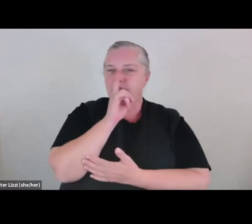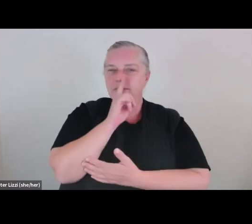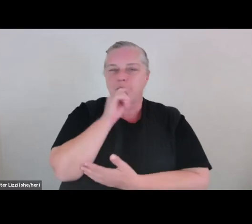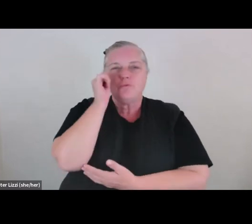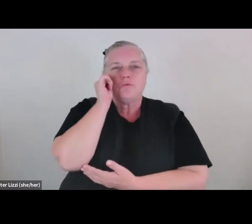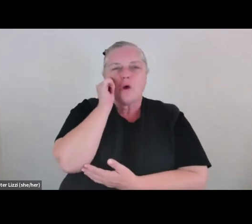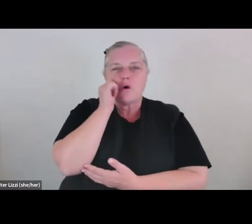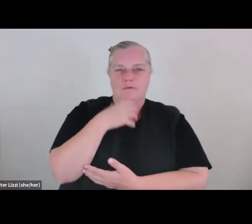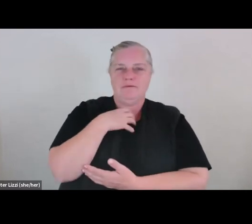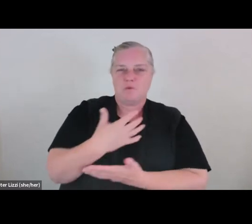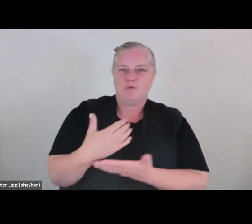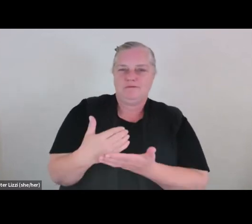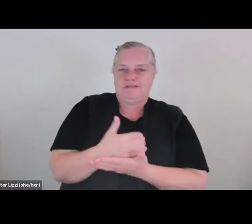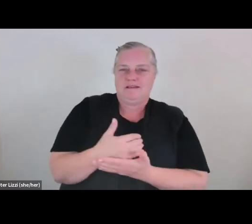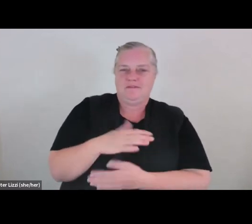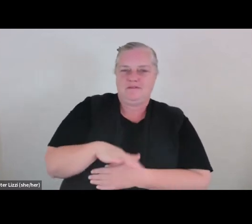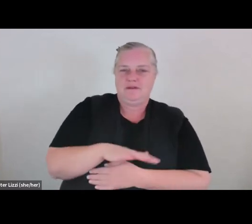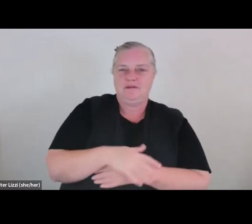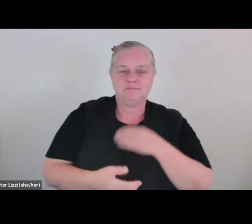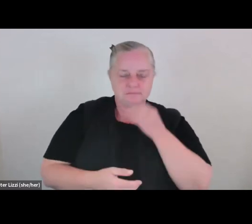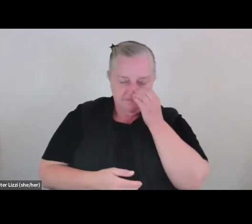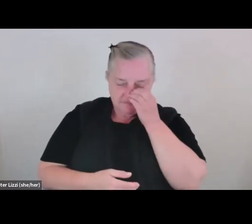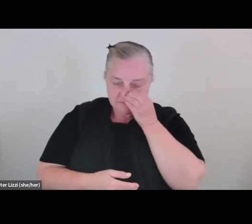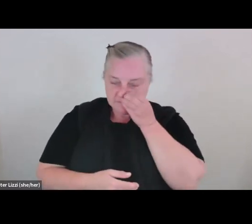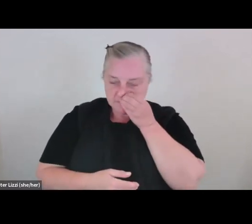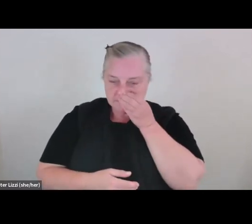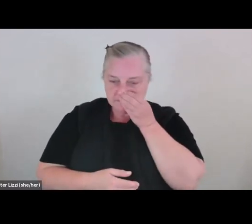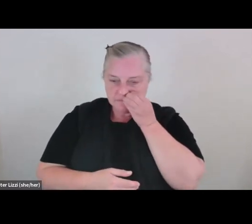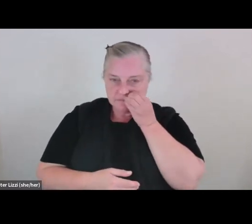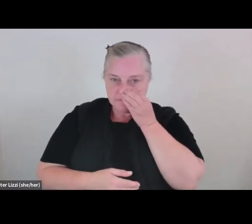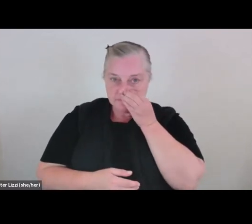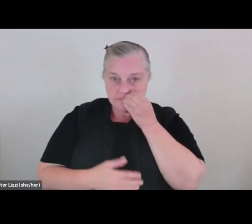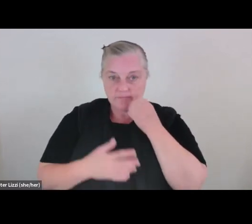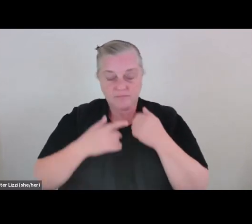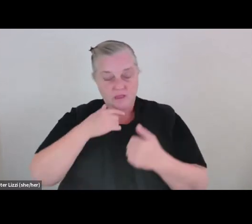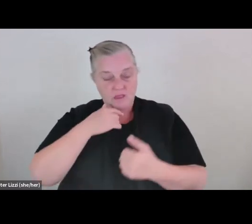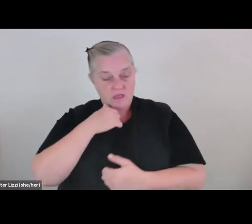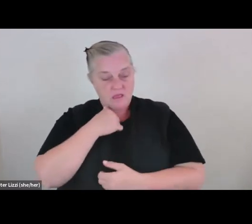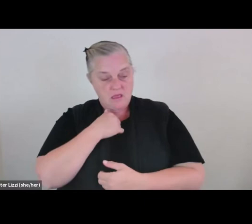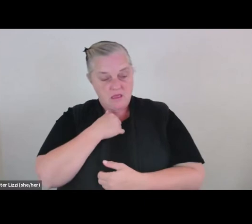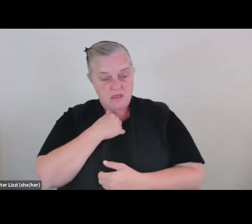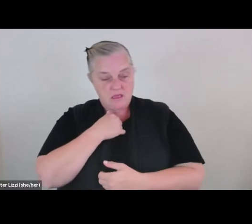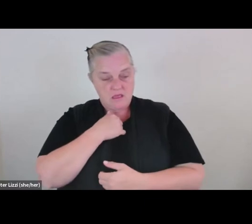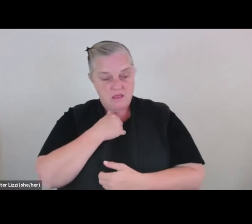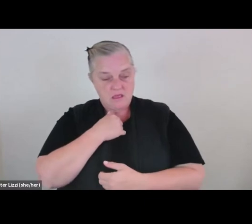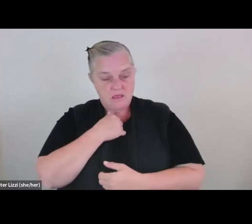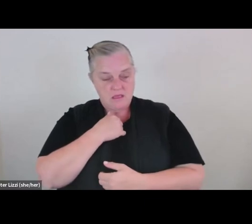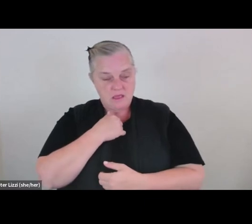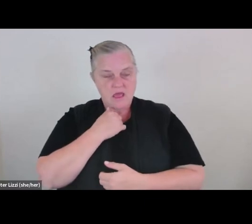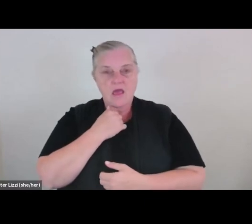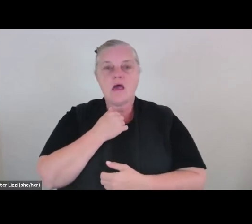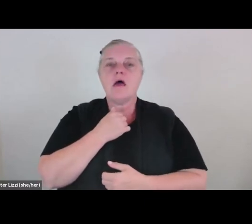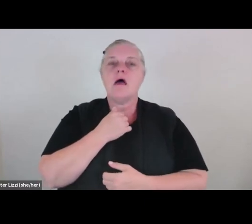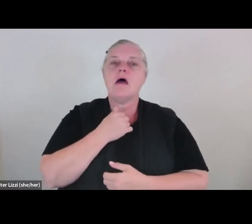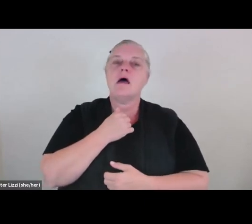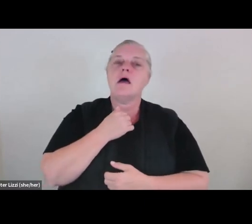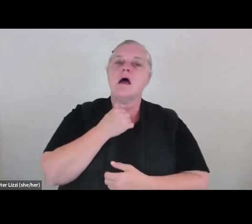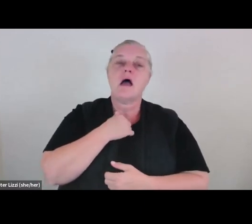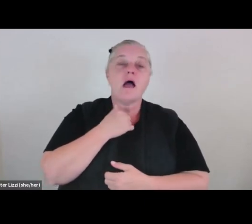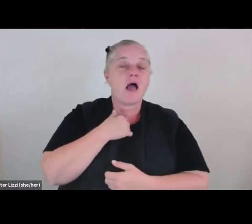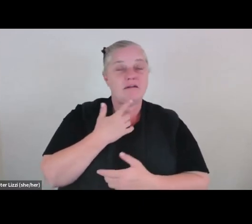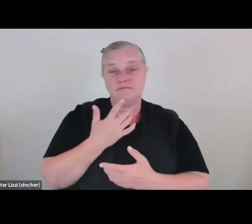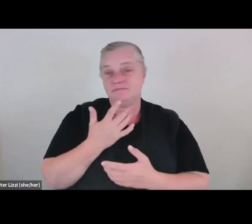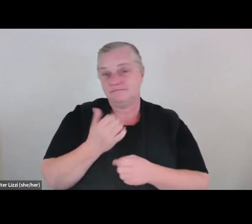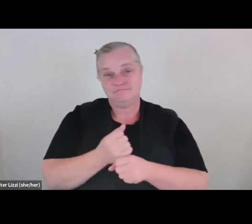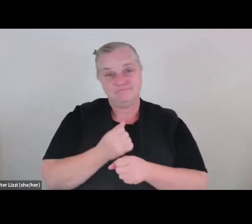I've done it before myself. I've had people in my trainings who sometimes looked really hypermask, and I've foolishly made